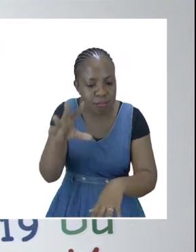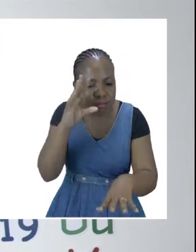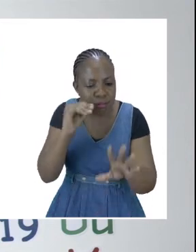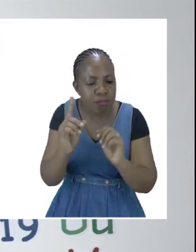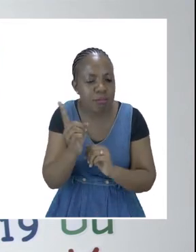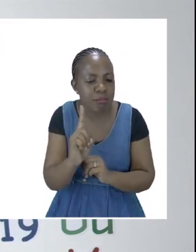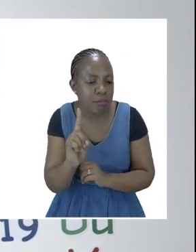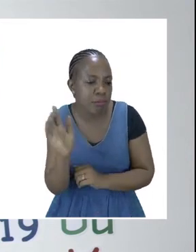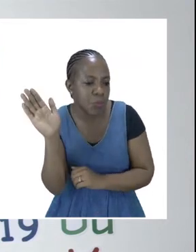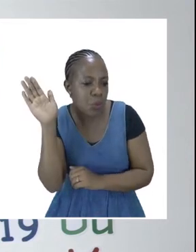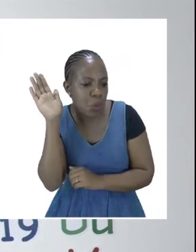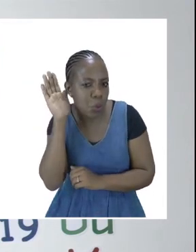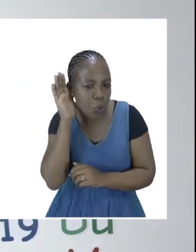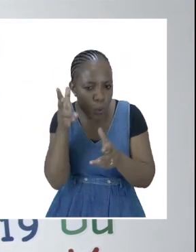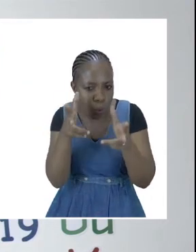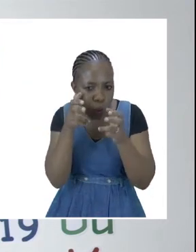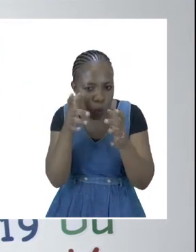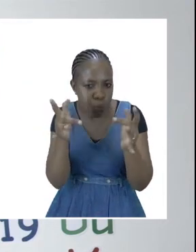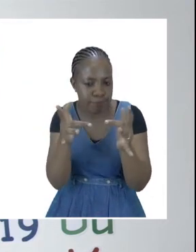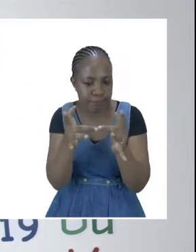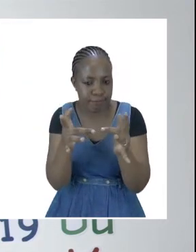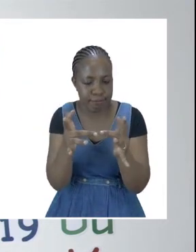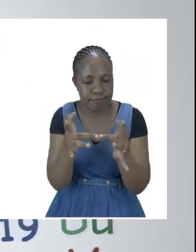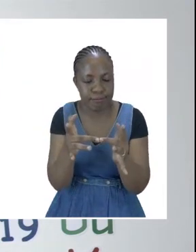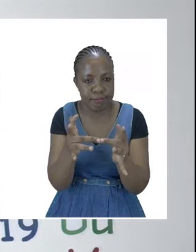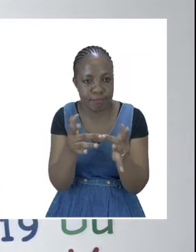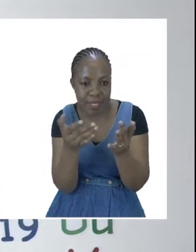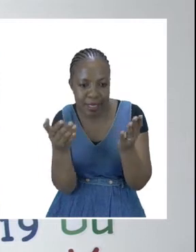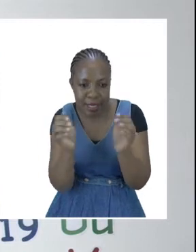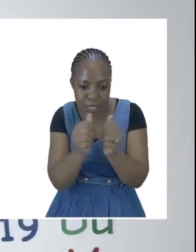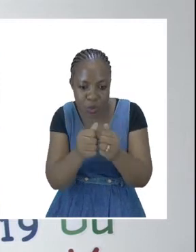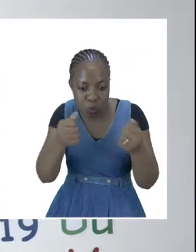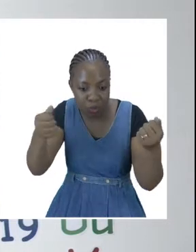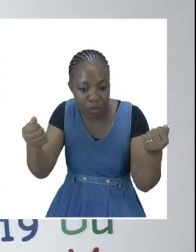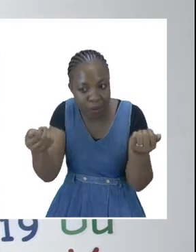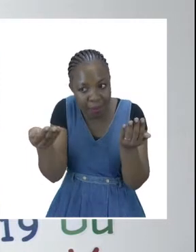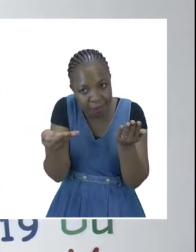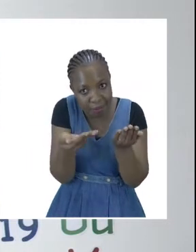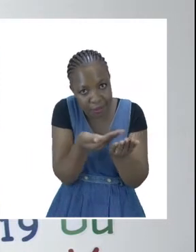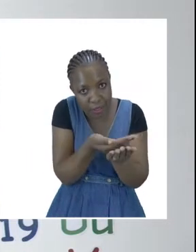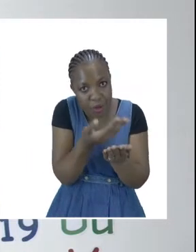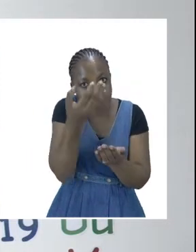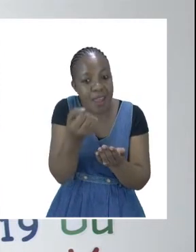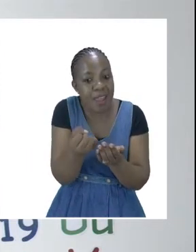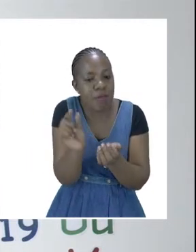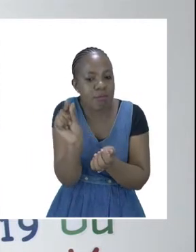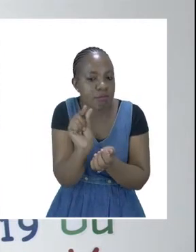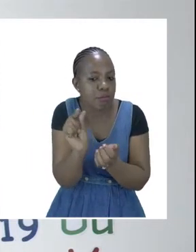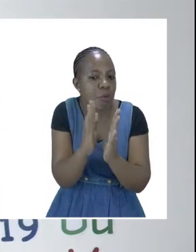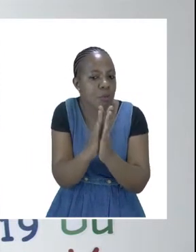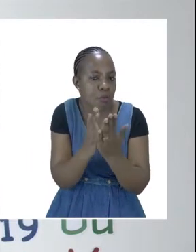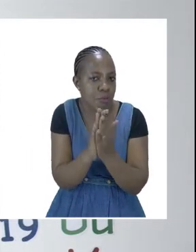or watching online. Inside the newspapers, there is an insert of the lesson